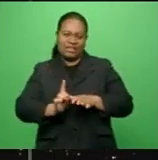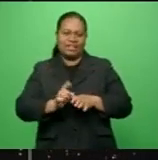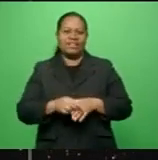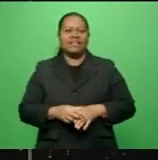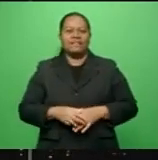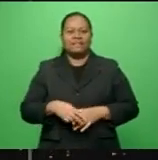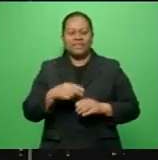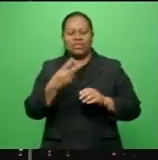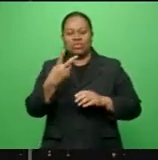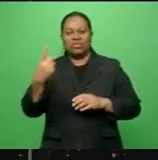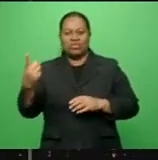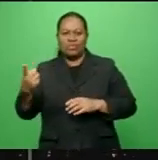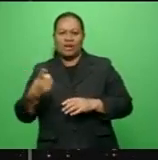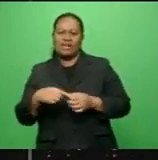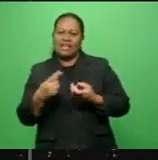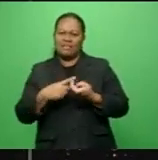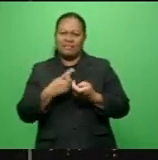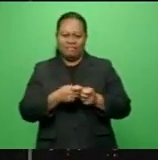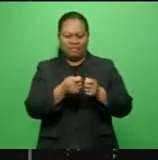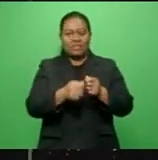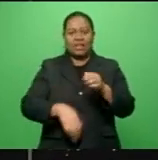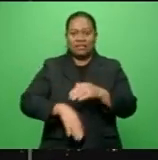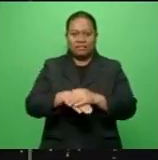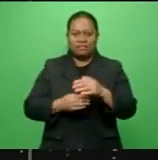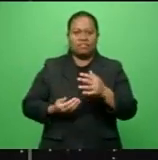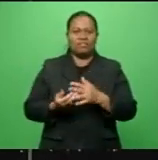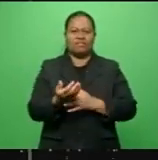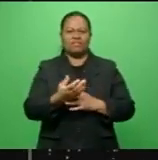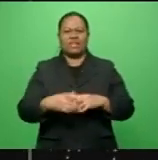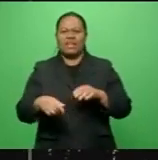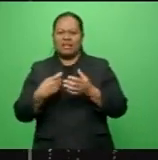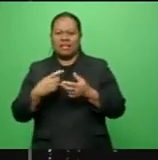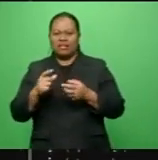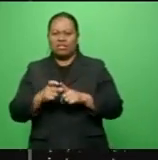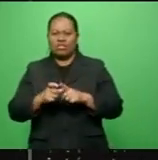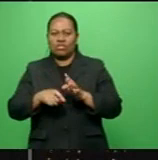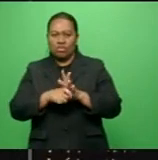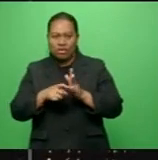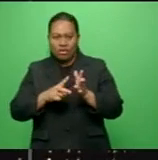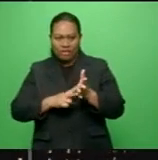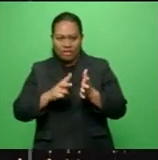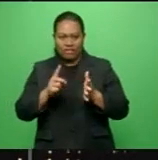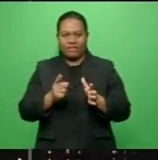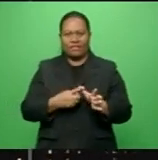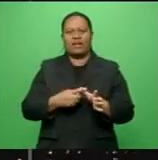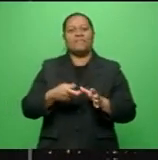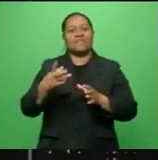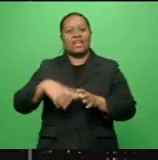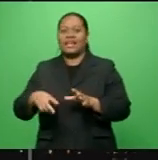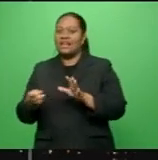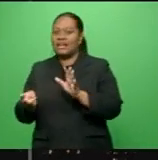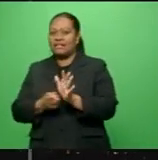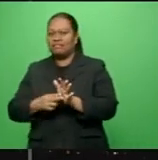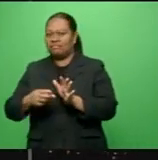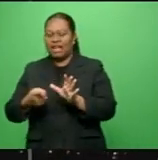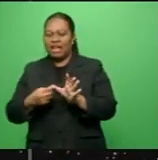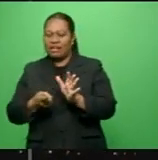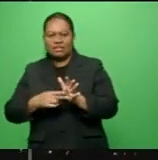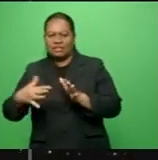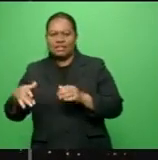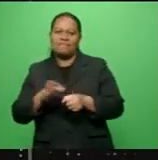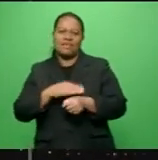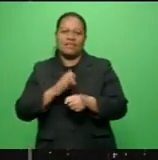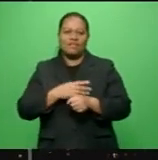goals were scored by Tevita Waranivalu and Peniame Ndrova, while Ame Votanui netted Nandi's goal. Here are